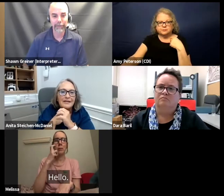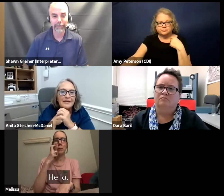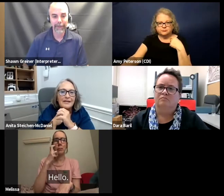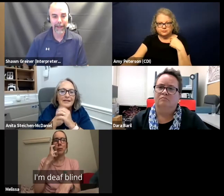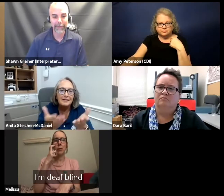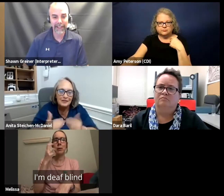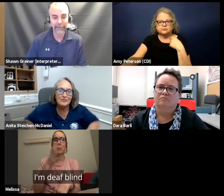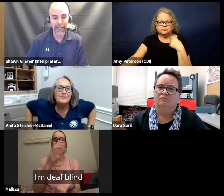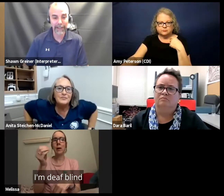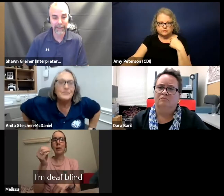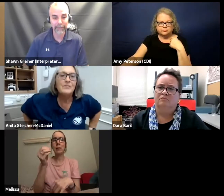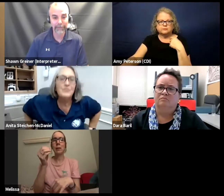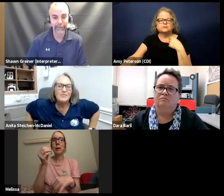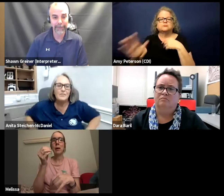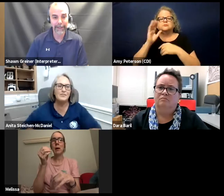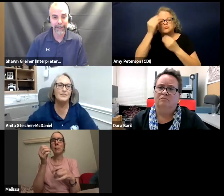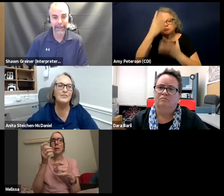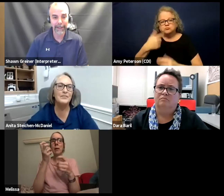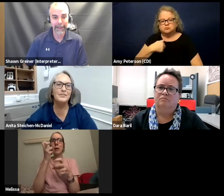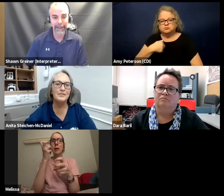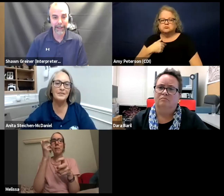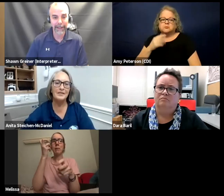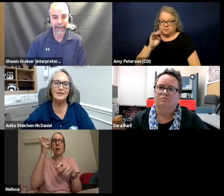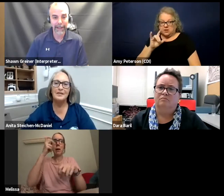Hello, I'm deafblind.